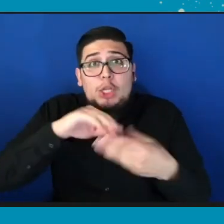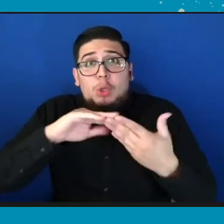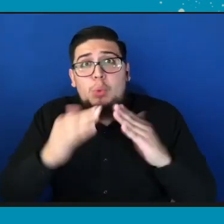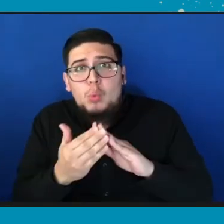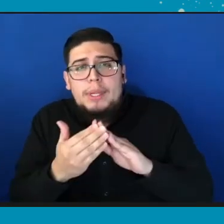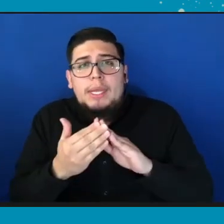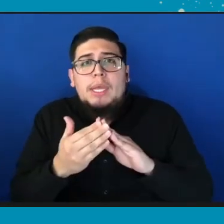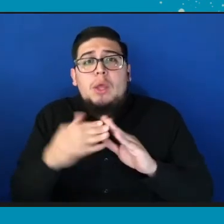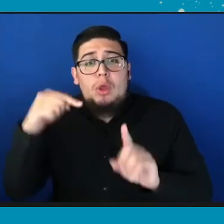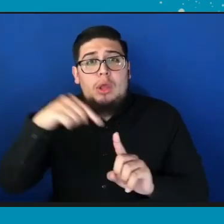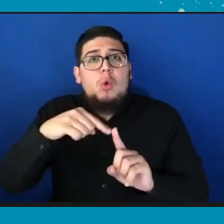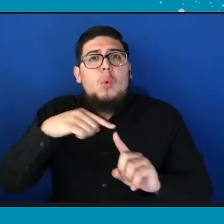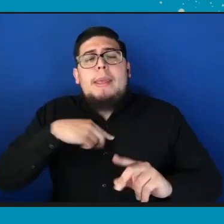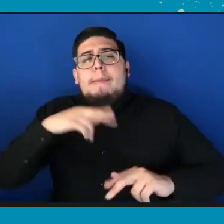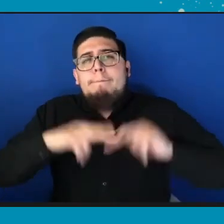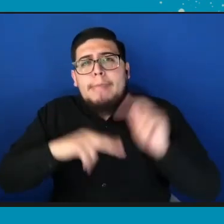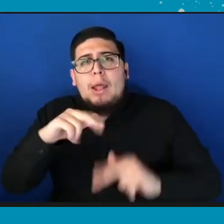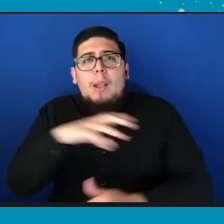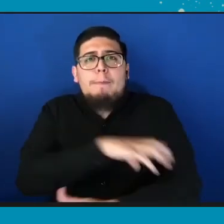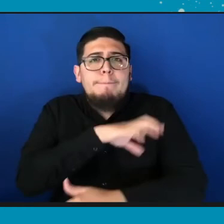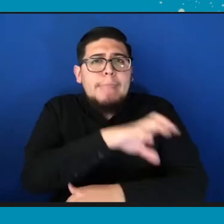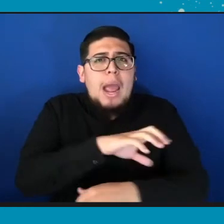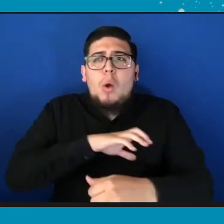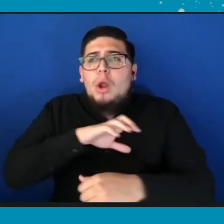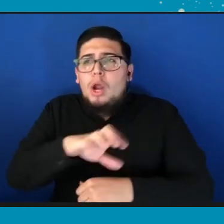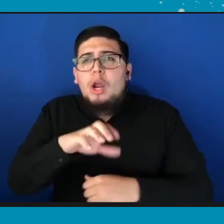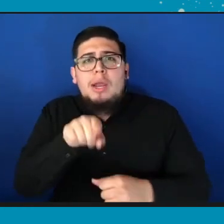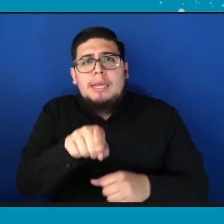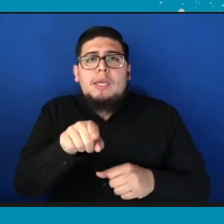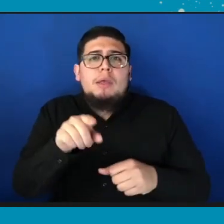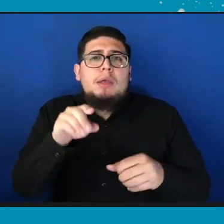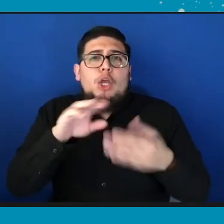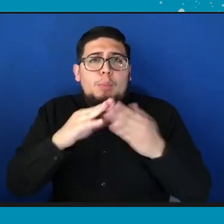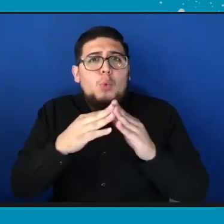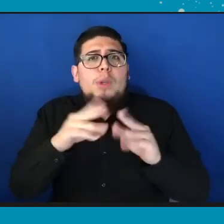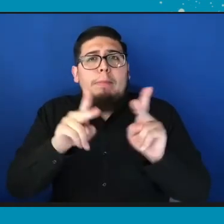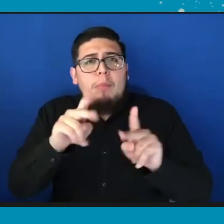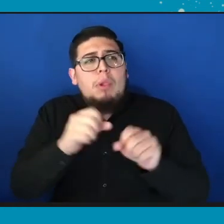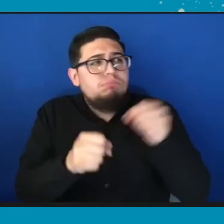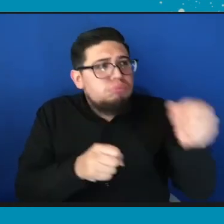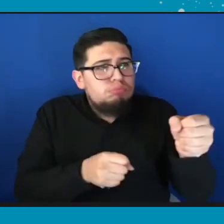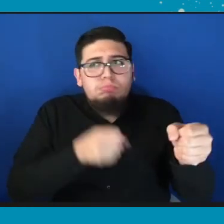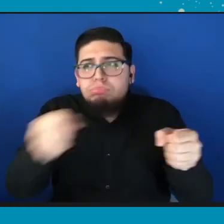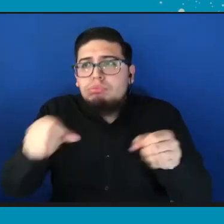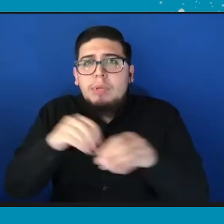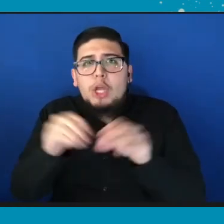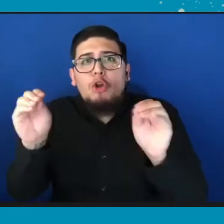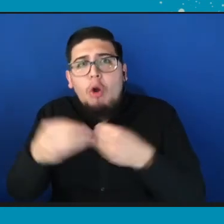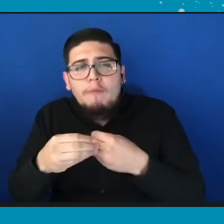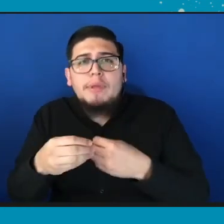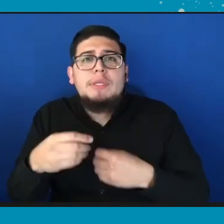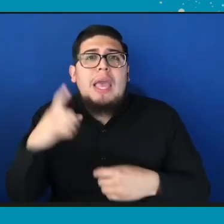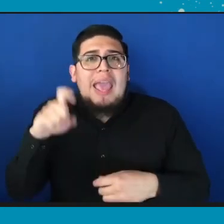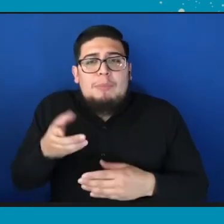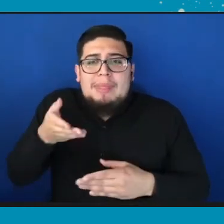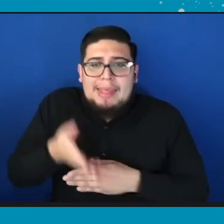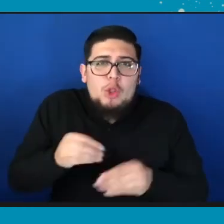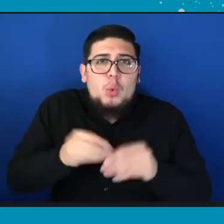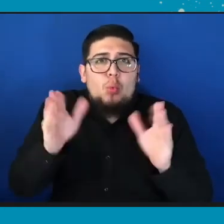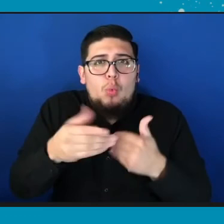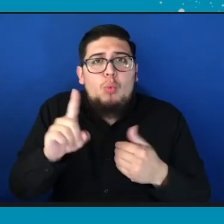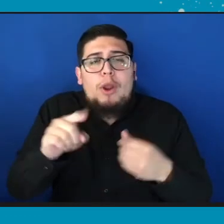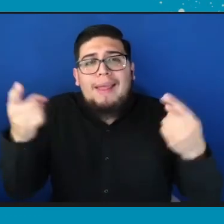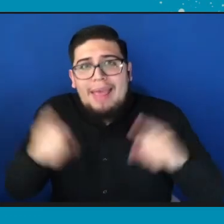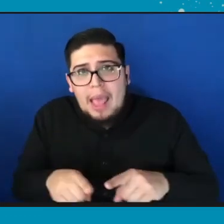building power in, running for office, right? We have to be in the room where it happens. In the spirit of